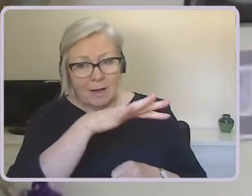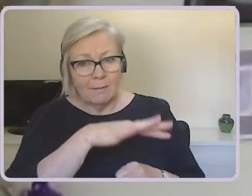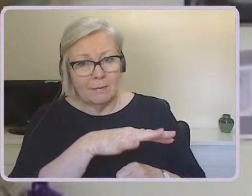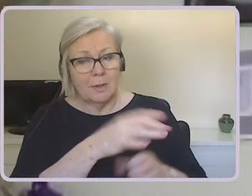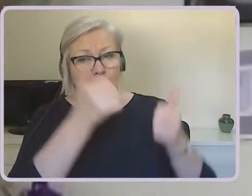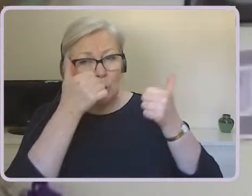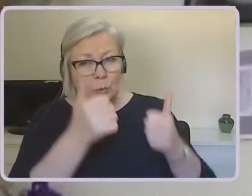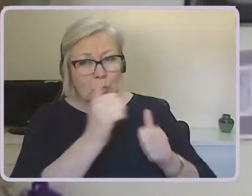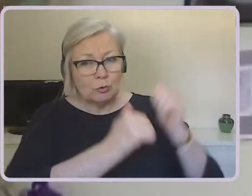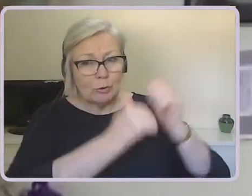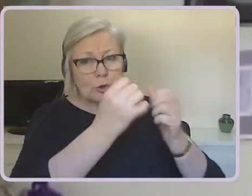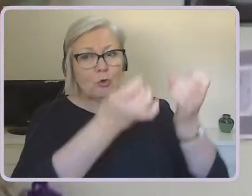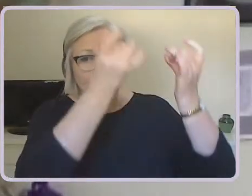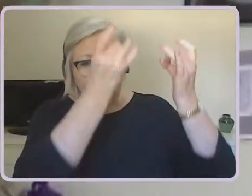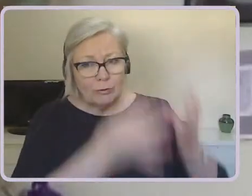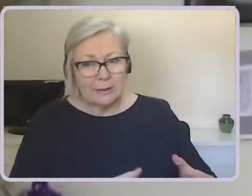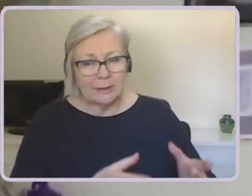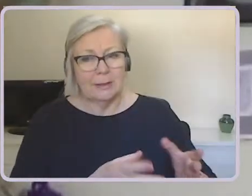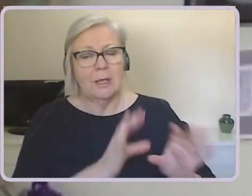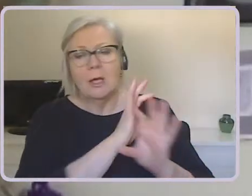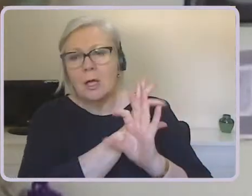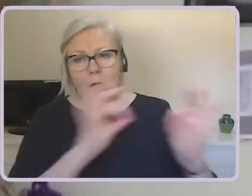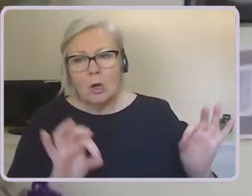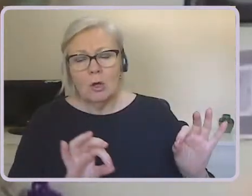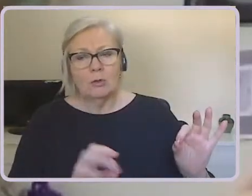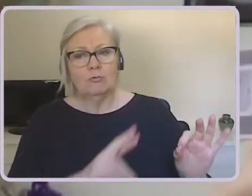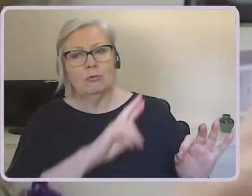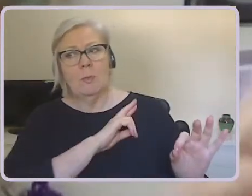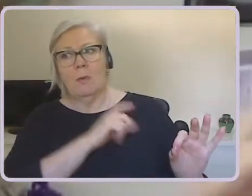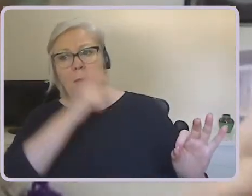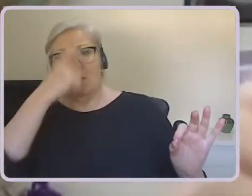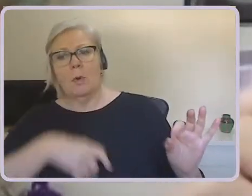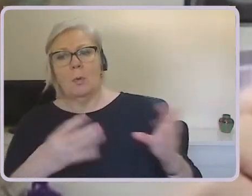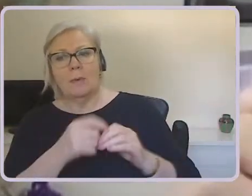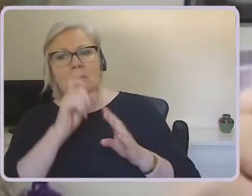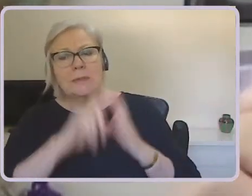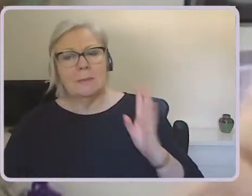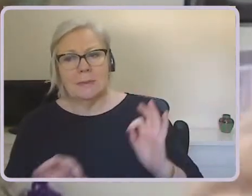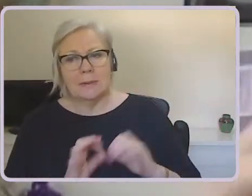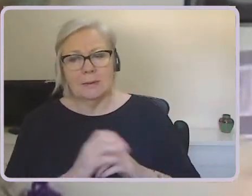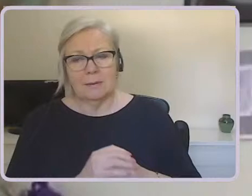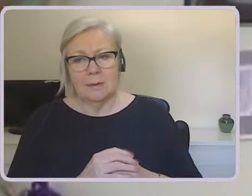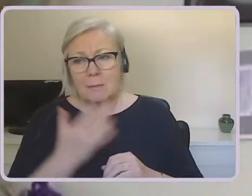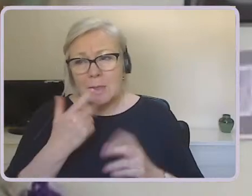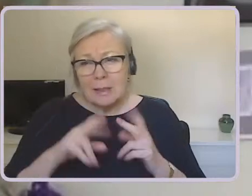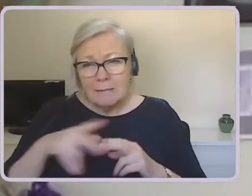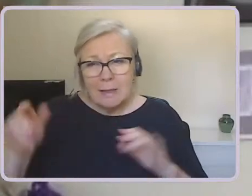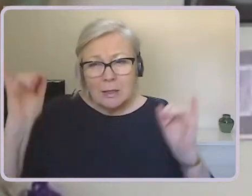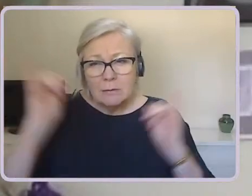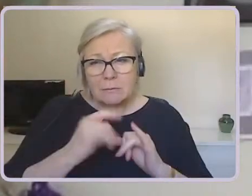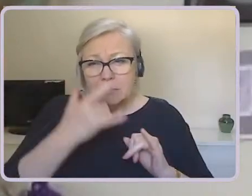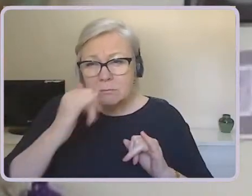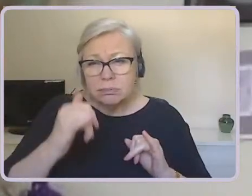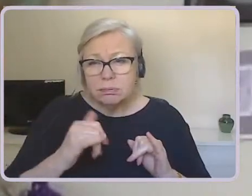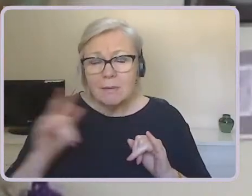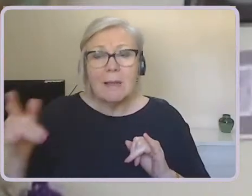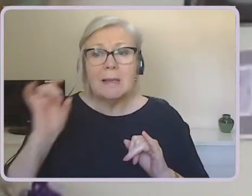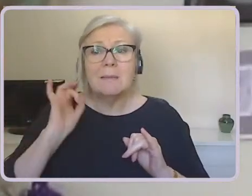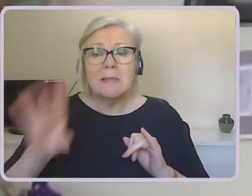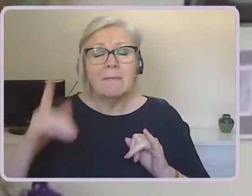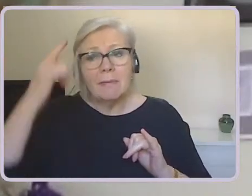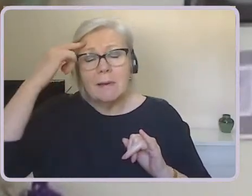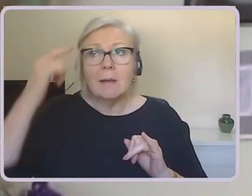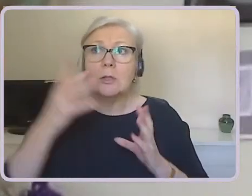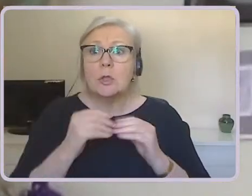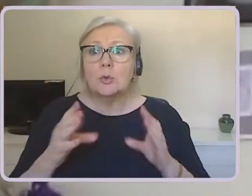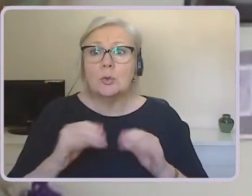than the responsibility of the individual disabled person, particularly if they're in crisis, to be coming up with solutions. That